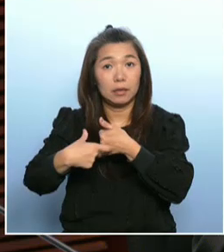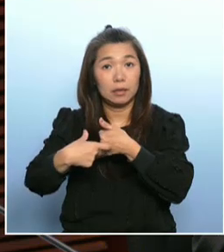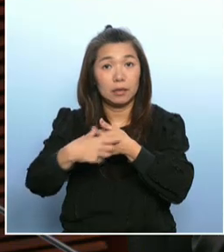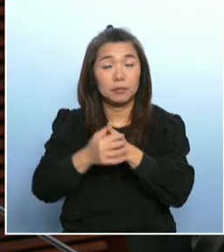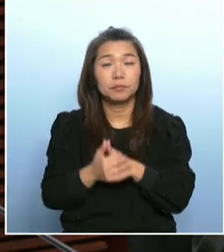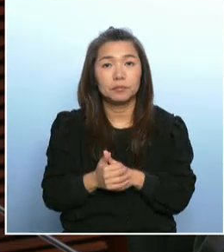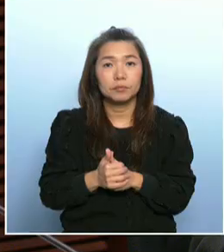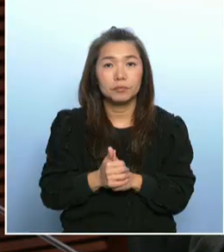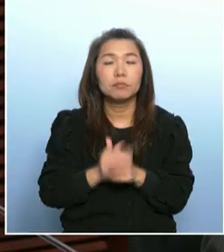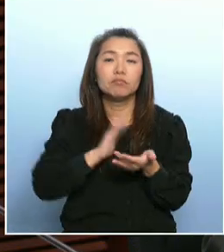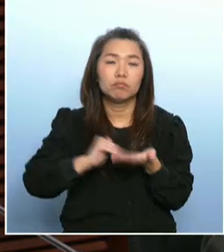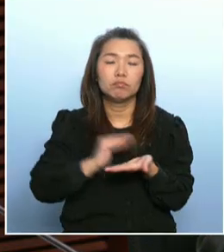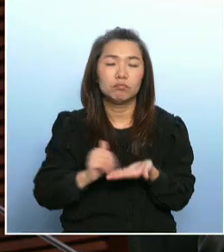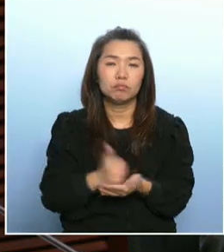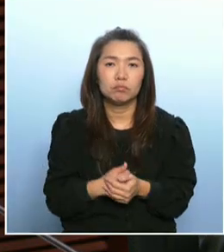PWDs.